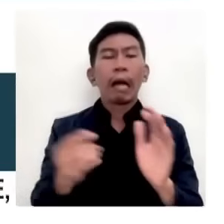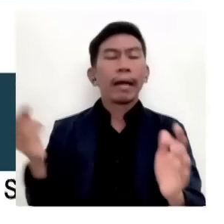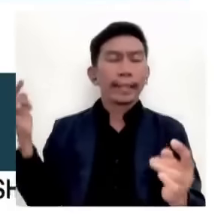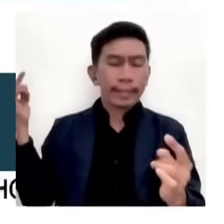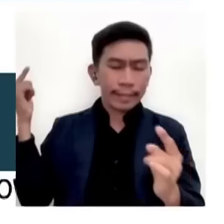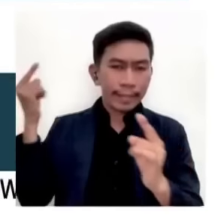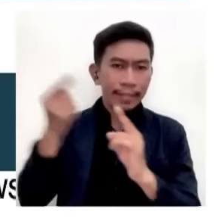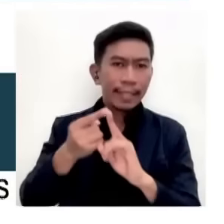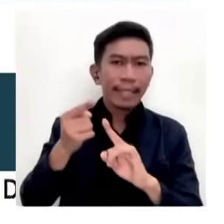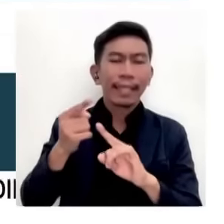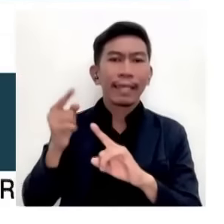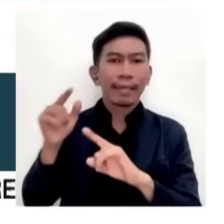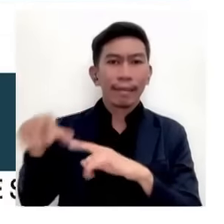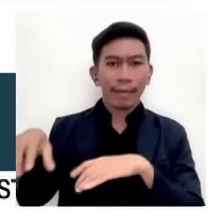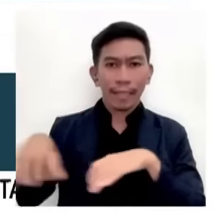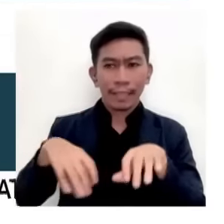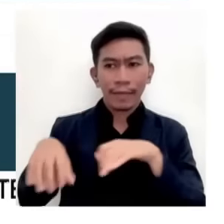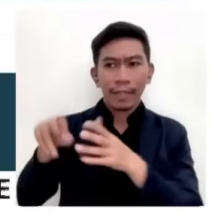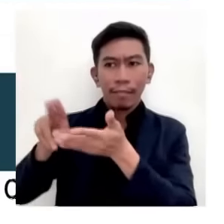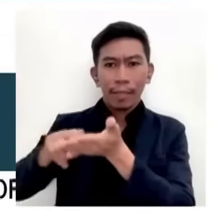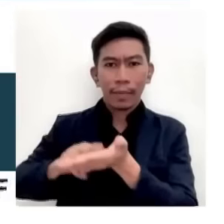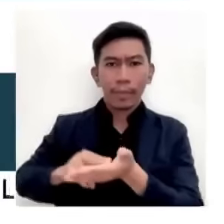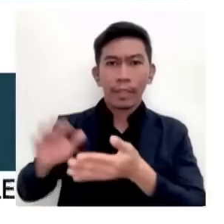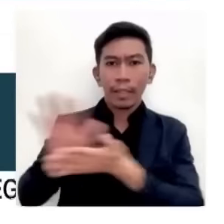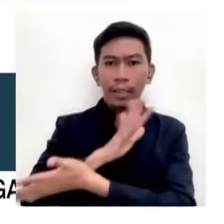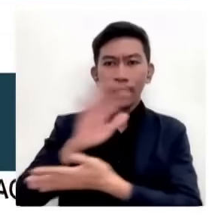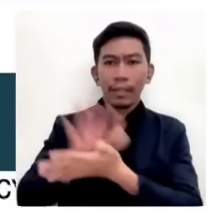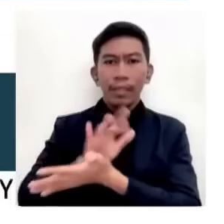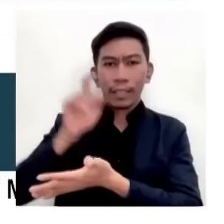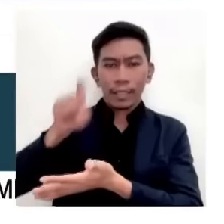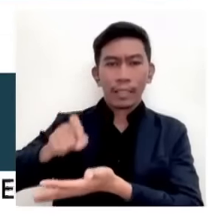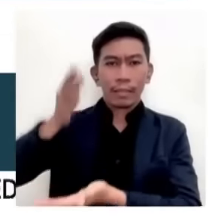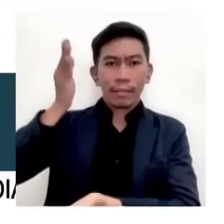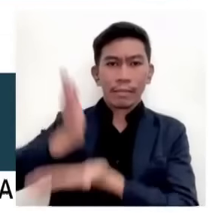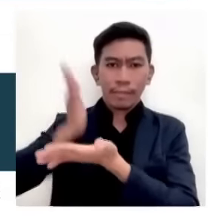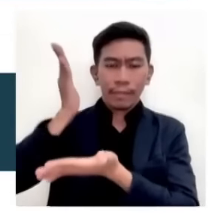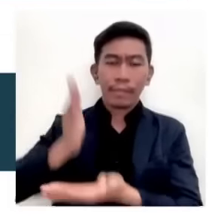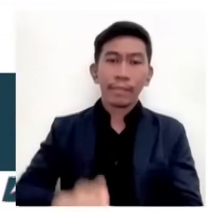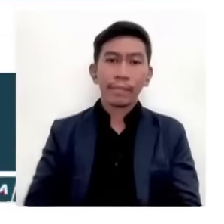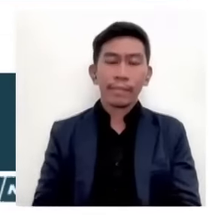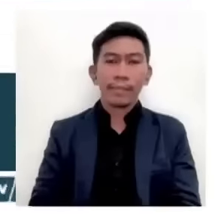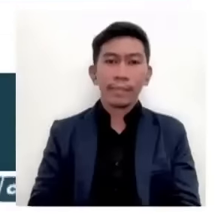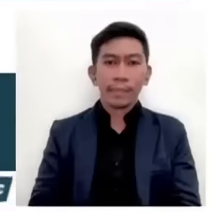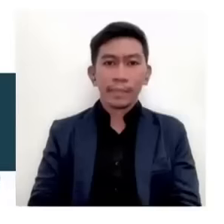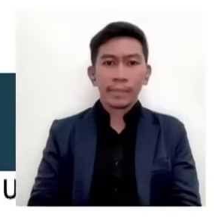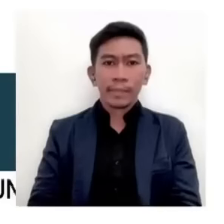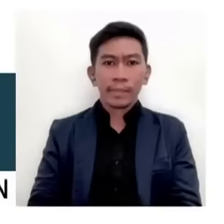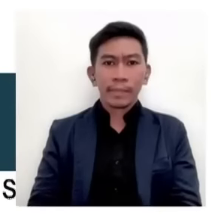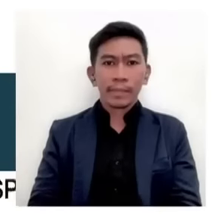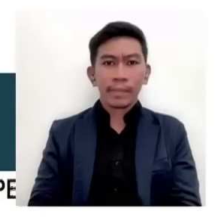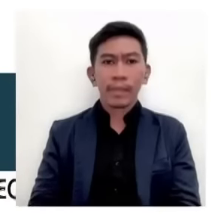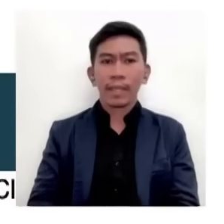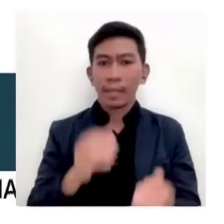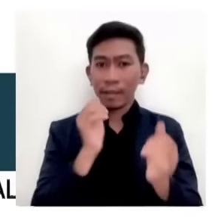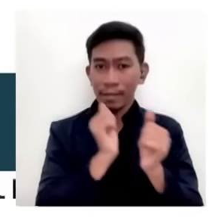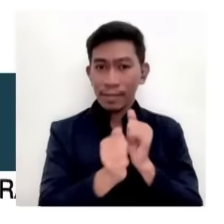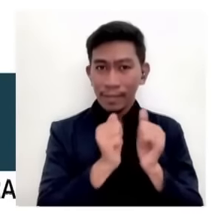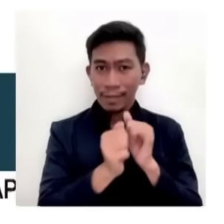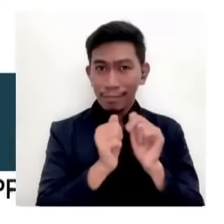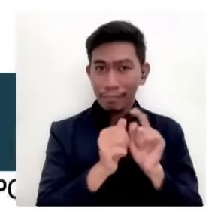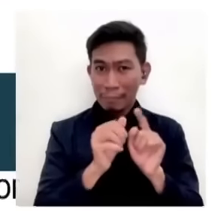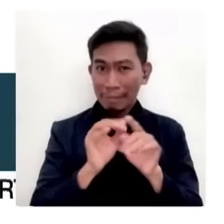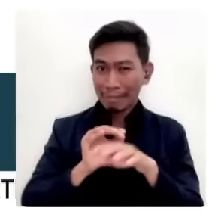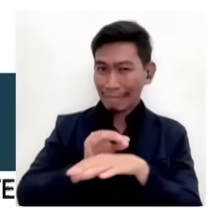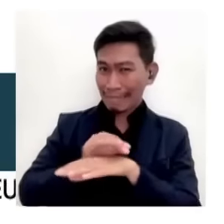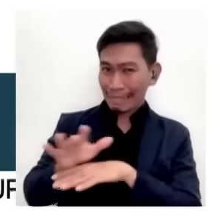until this activity is put a stop. Mm-hmm. So, para po pang panakot ito sa kanila?